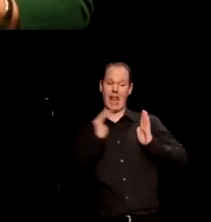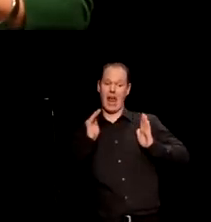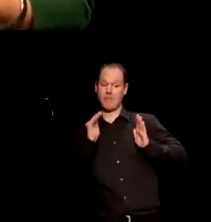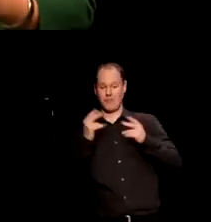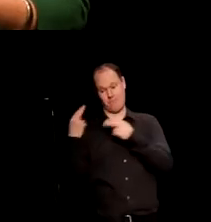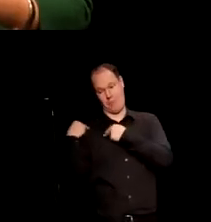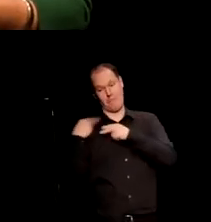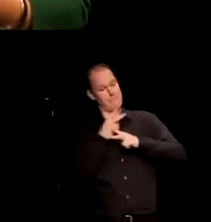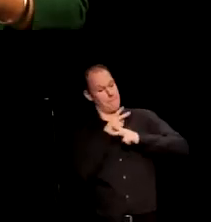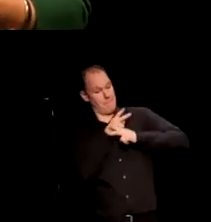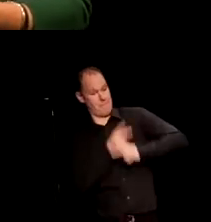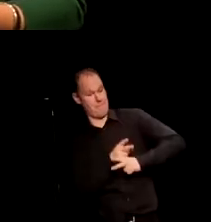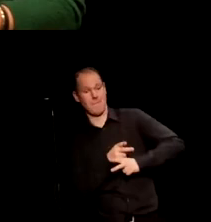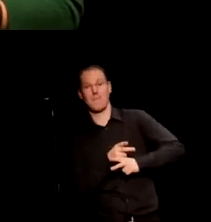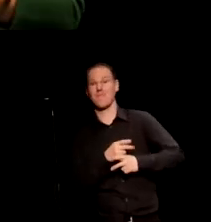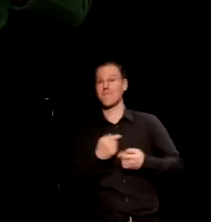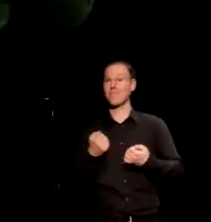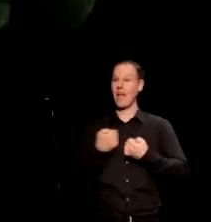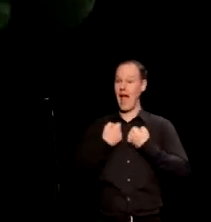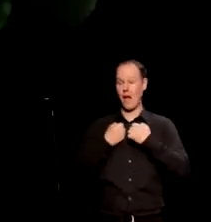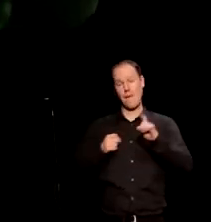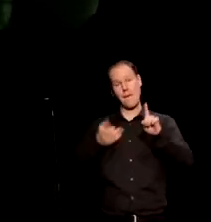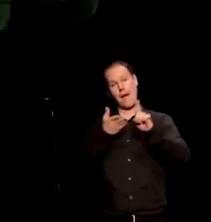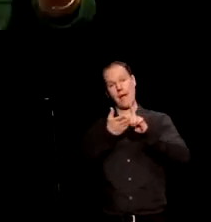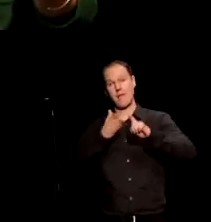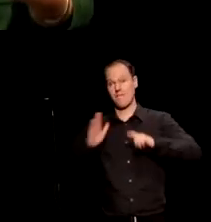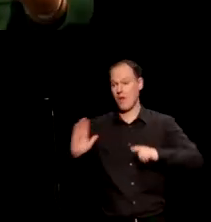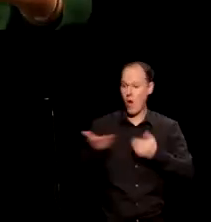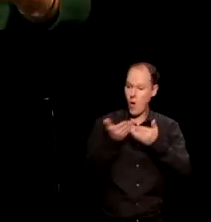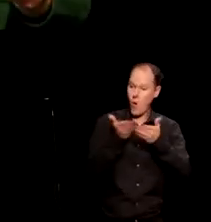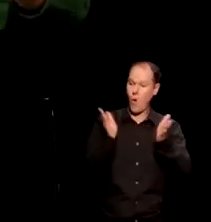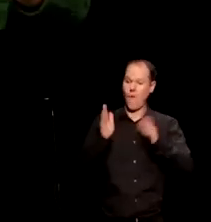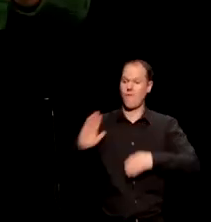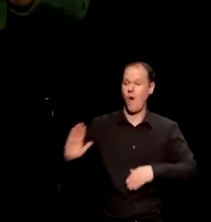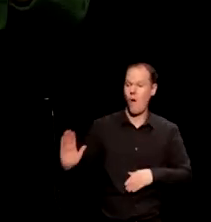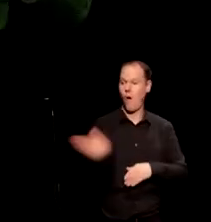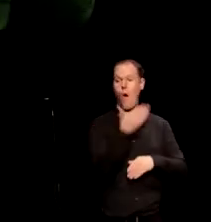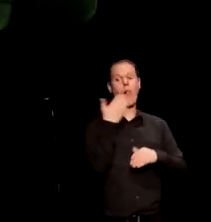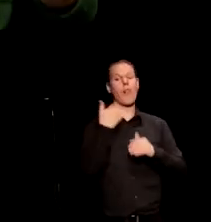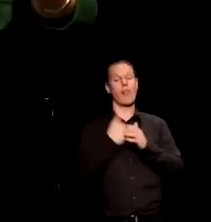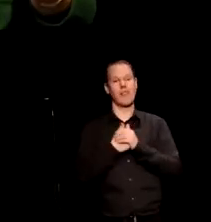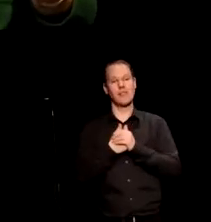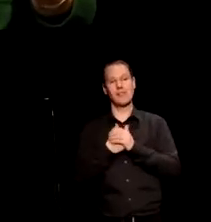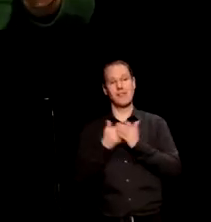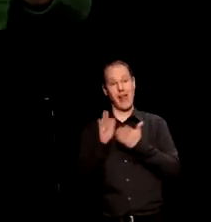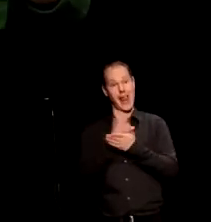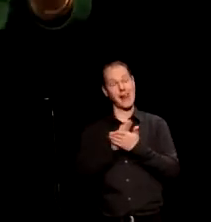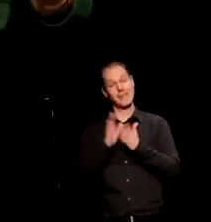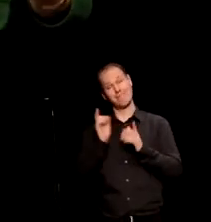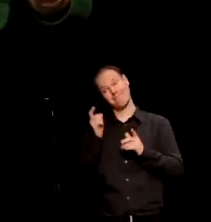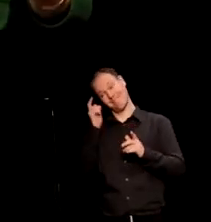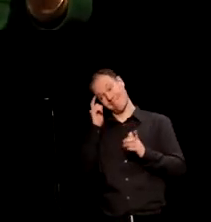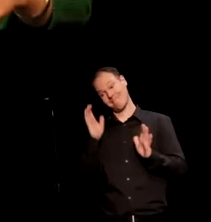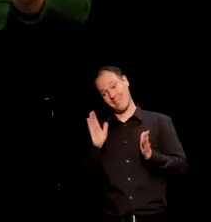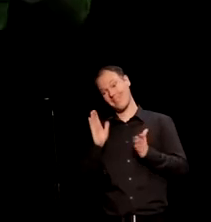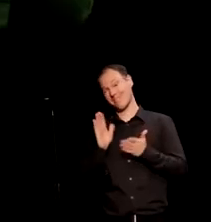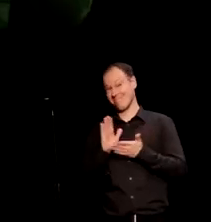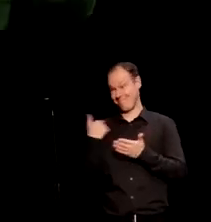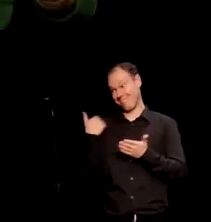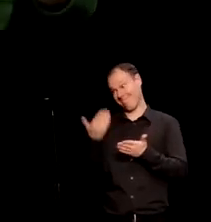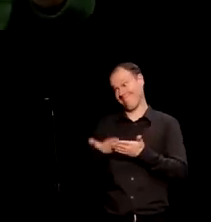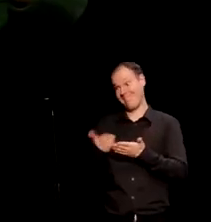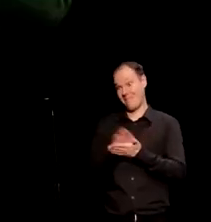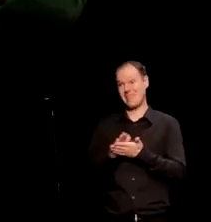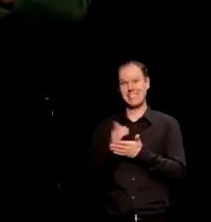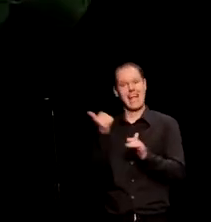said at the beginning, our mission is to be for everybody, and we are very conscious that's often historically